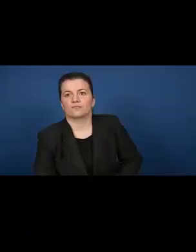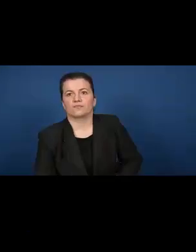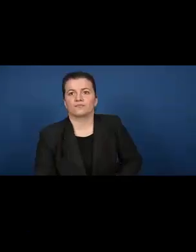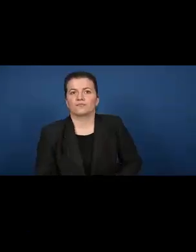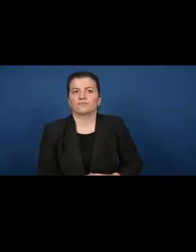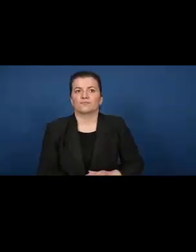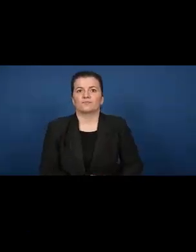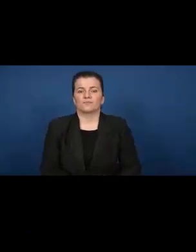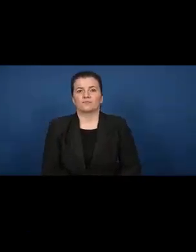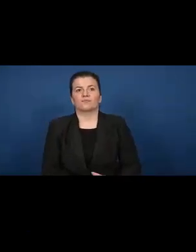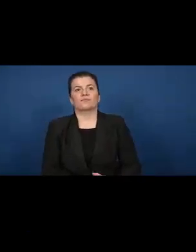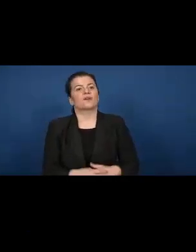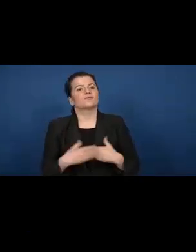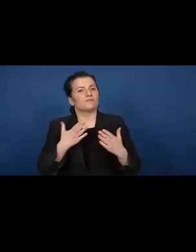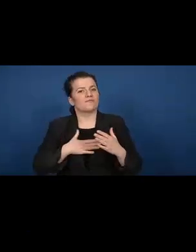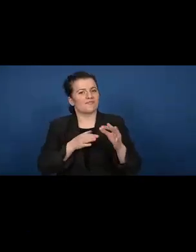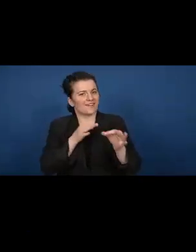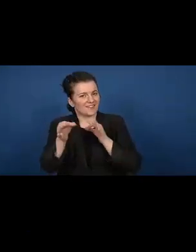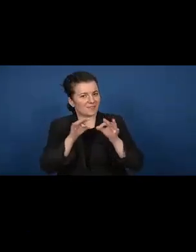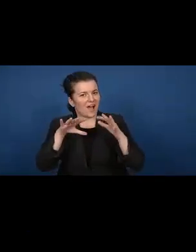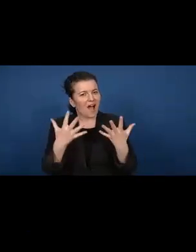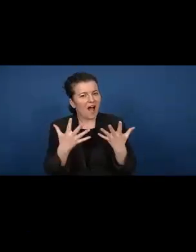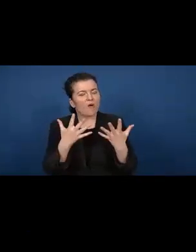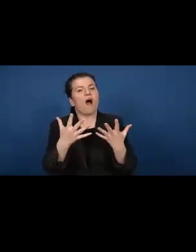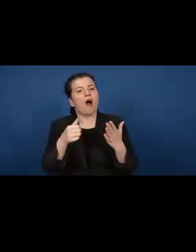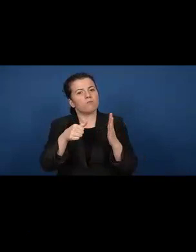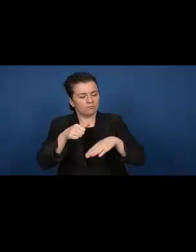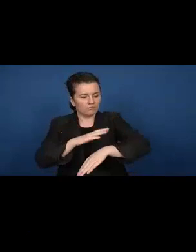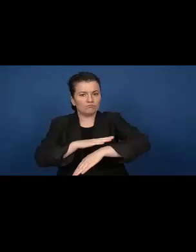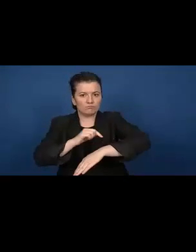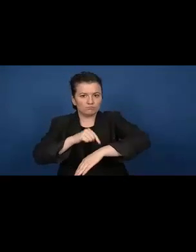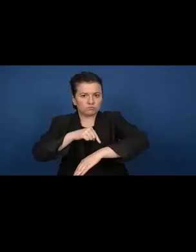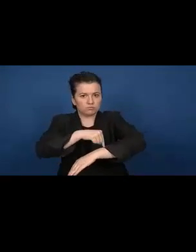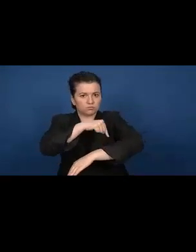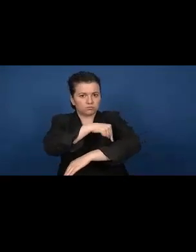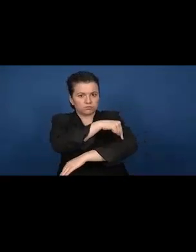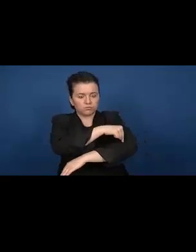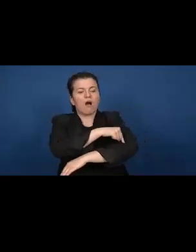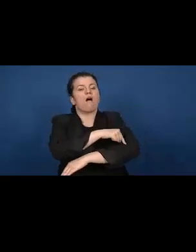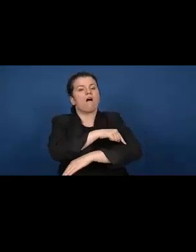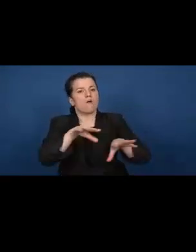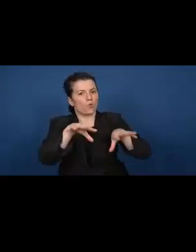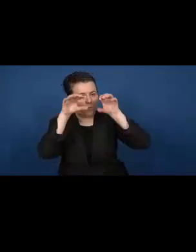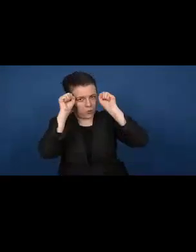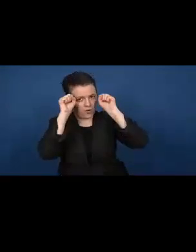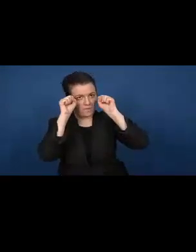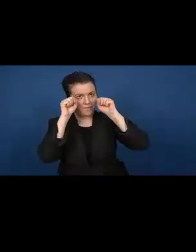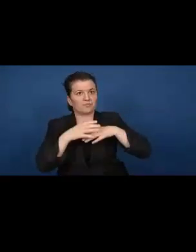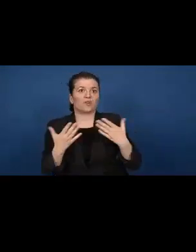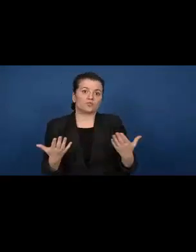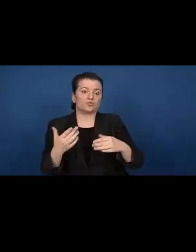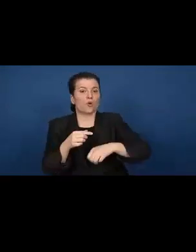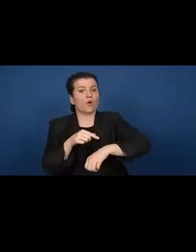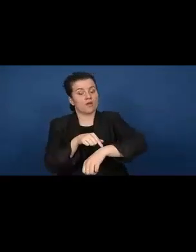that Meerte will present. So to summarize, spatial resolution varies strongly from place to